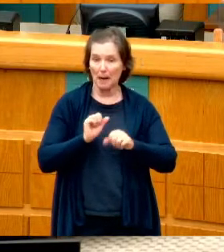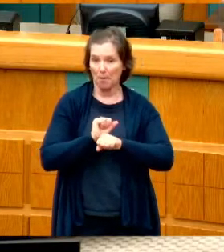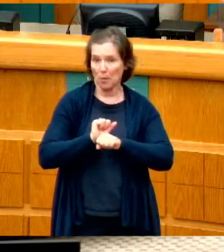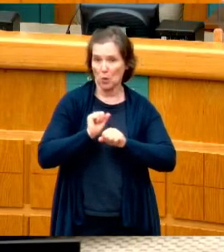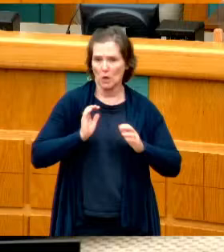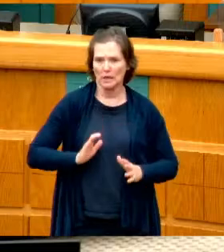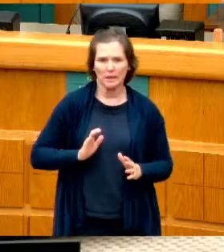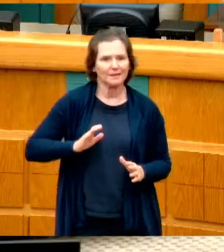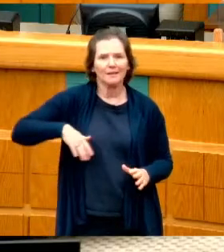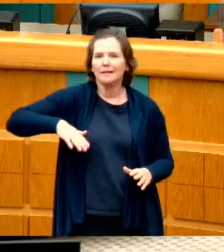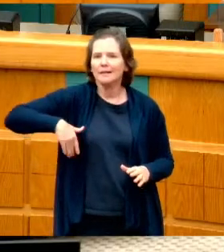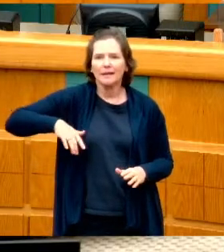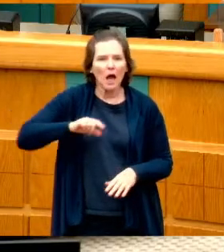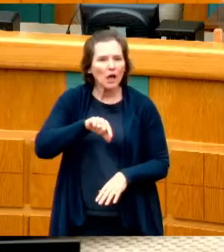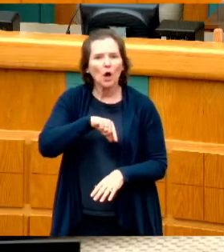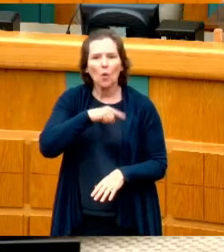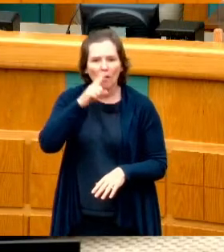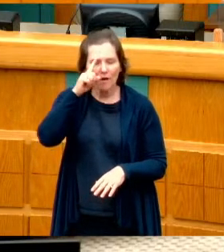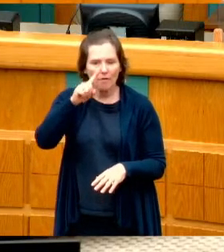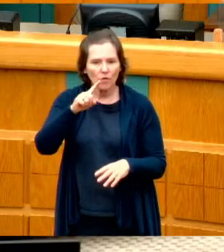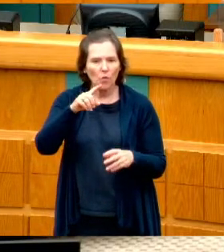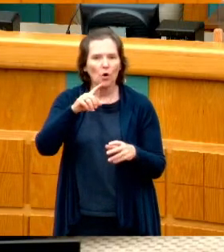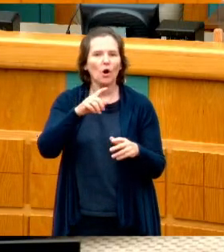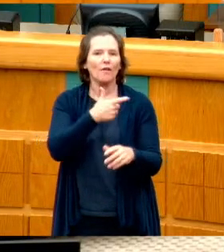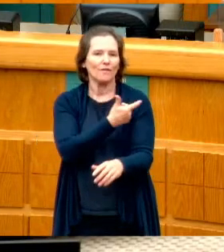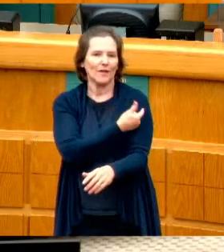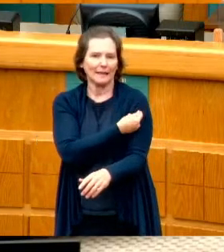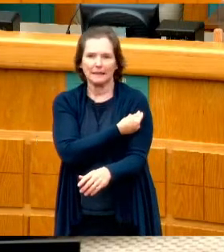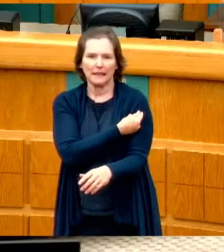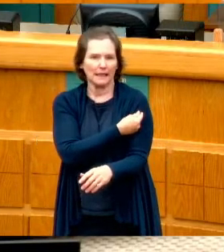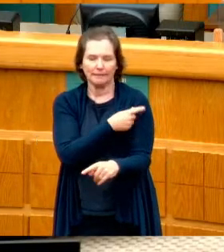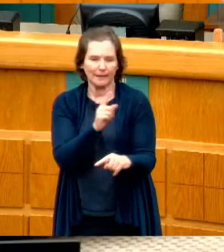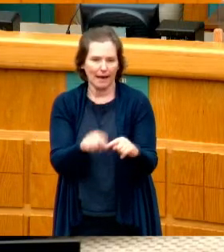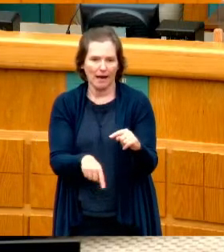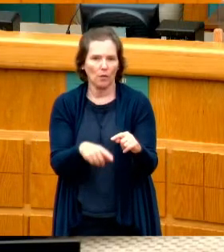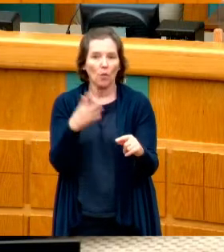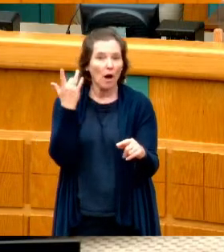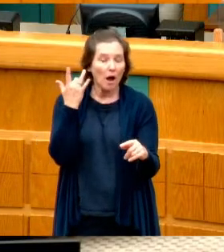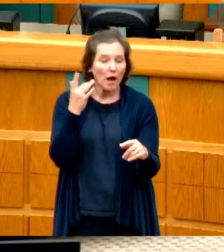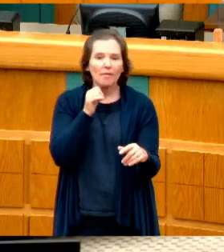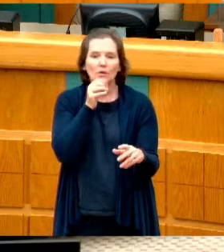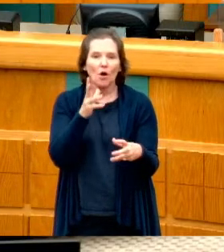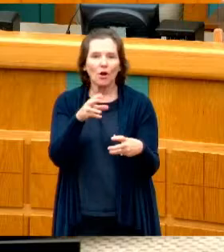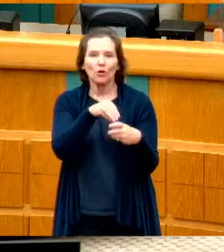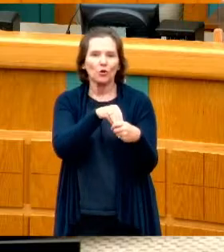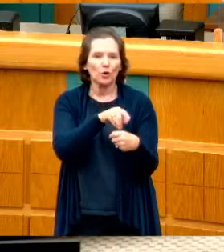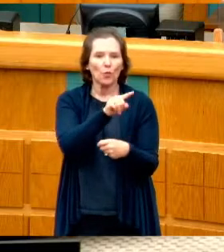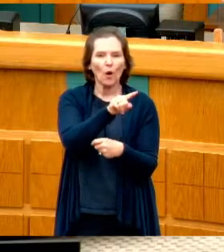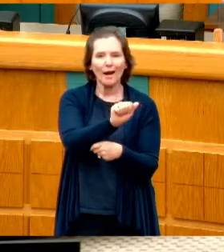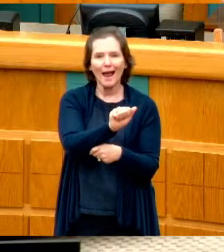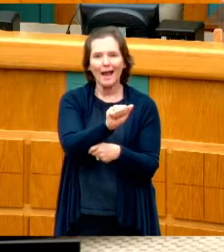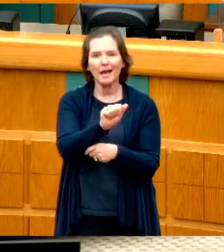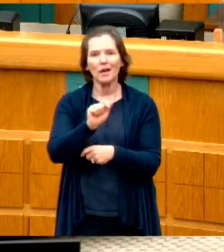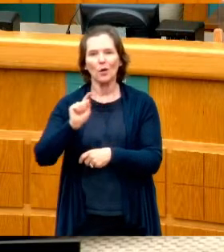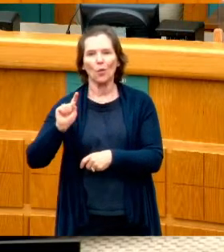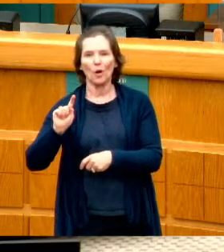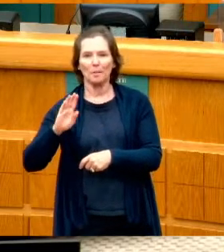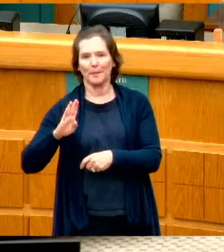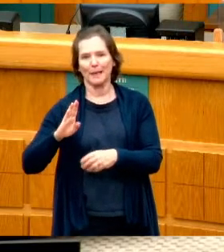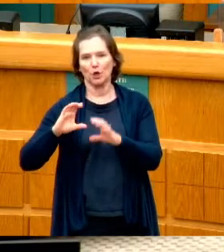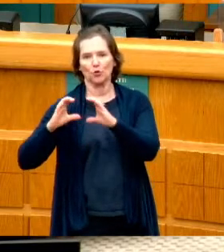under the governor's orders of just having 1A and 1B be eligible, the groups of Category